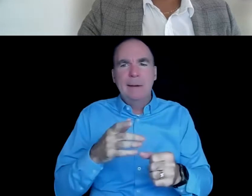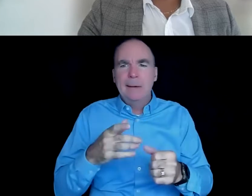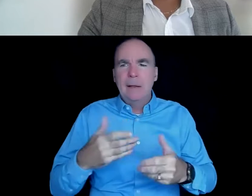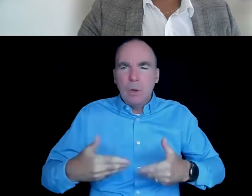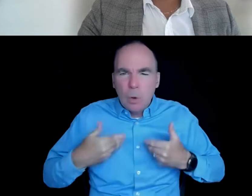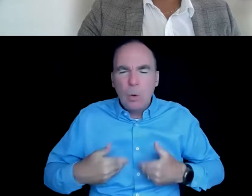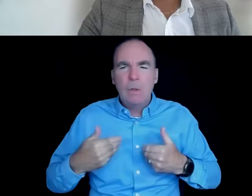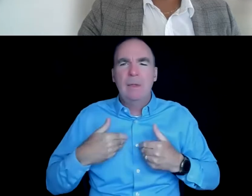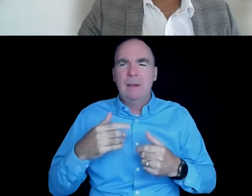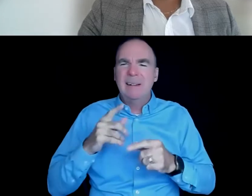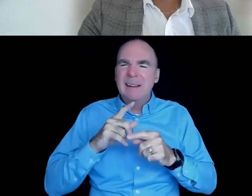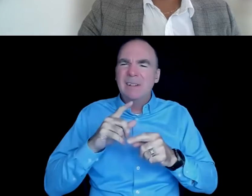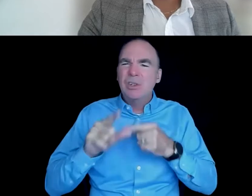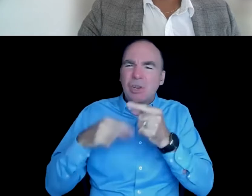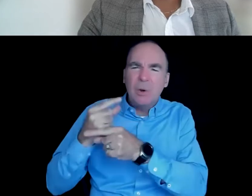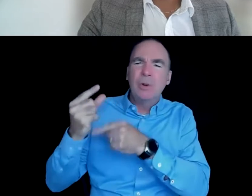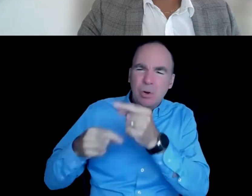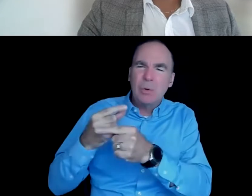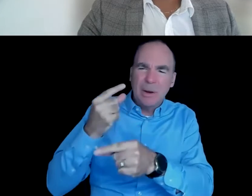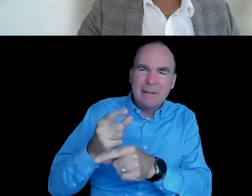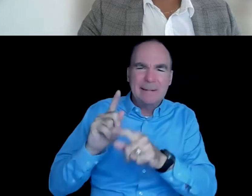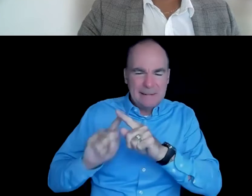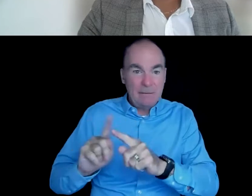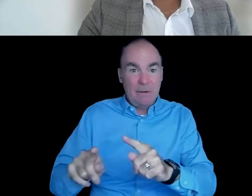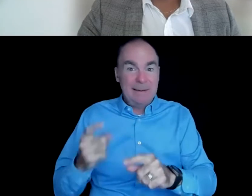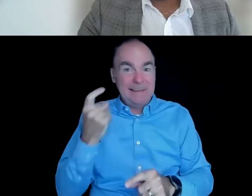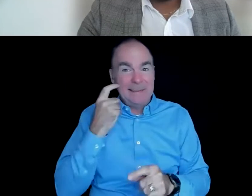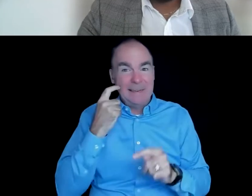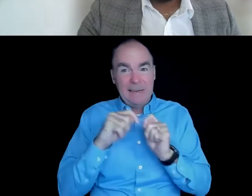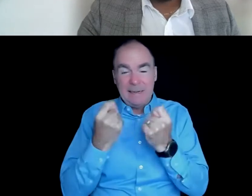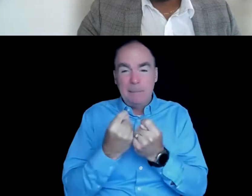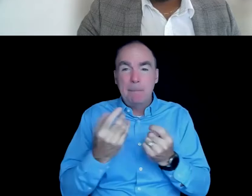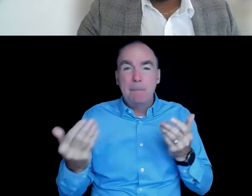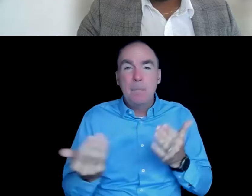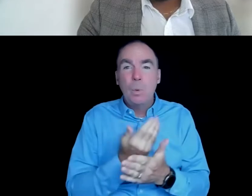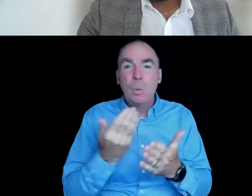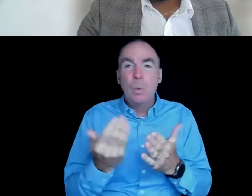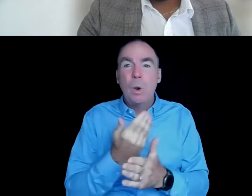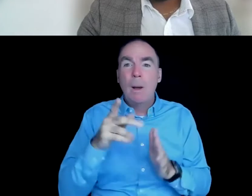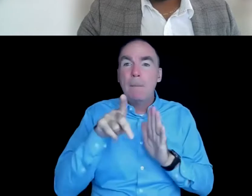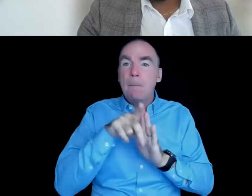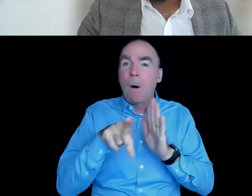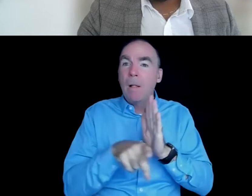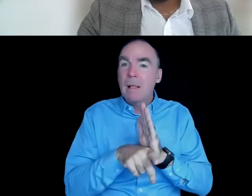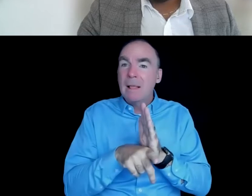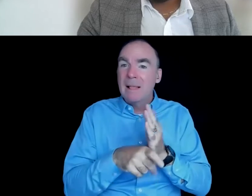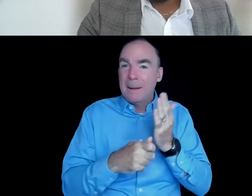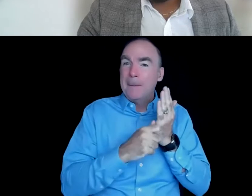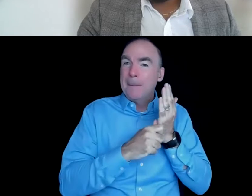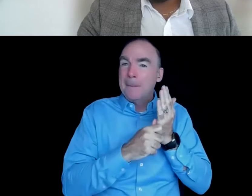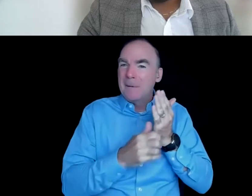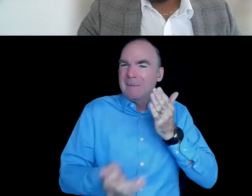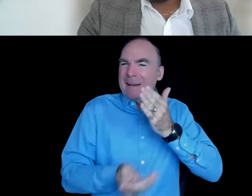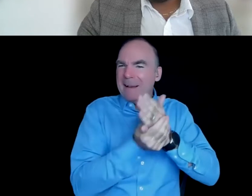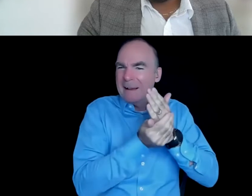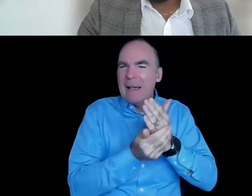new policy, our team has just released a really terrific youth policy companion guide with practical and technical